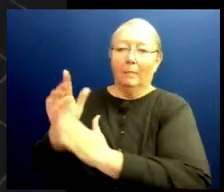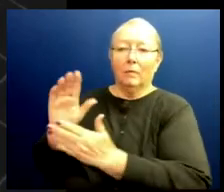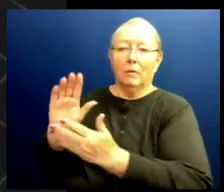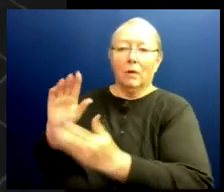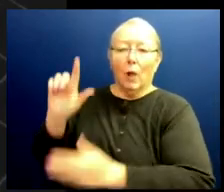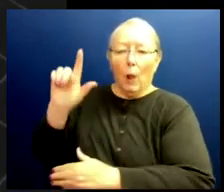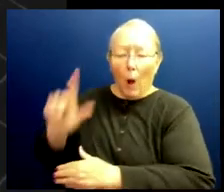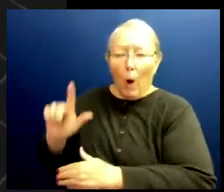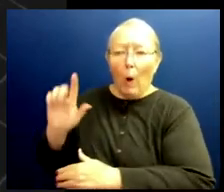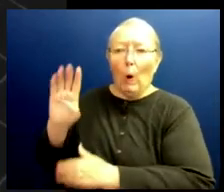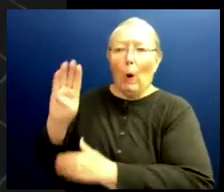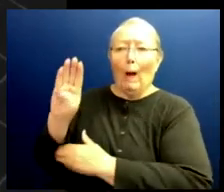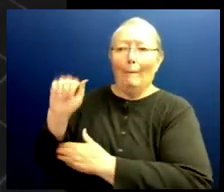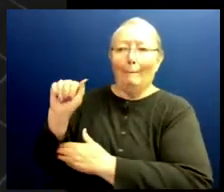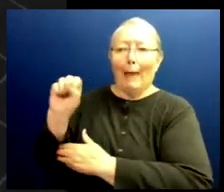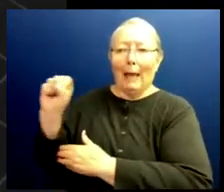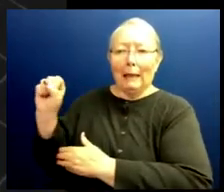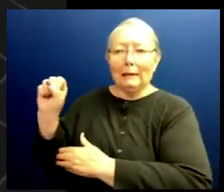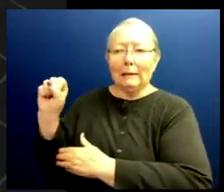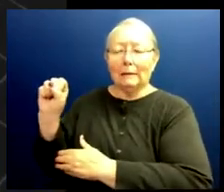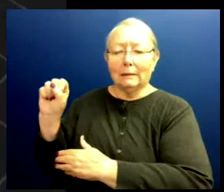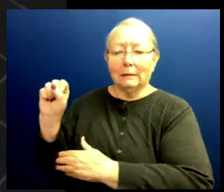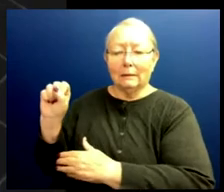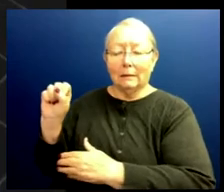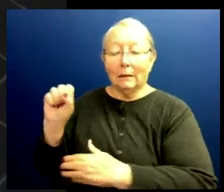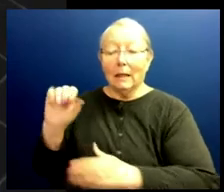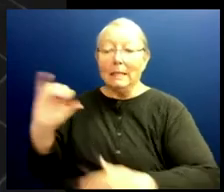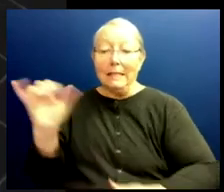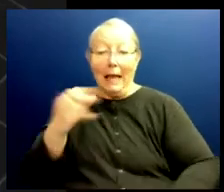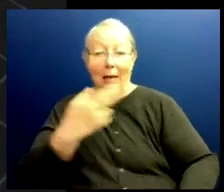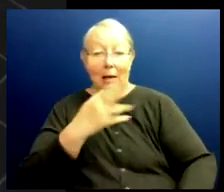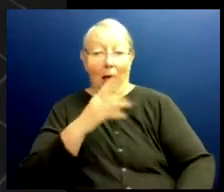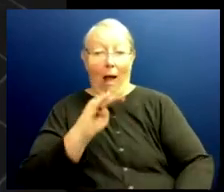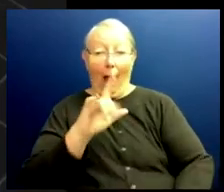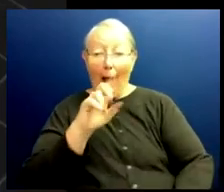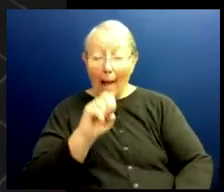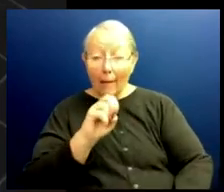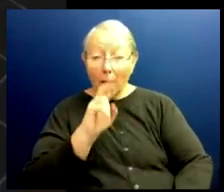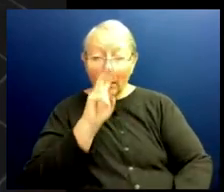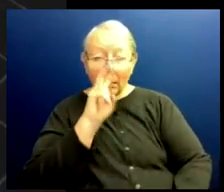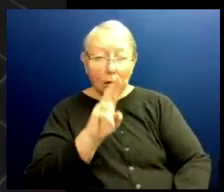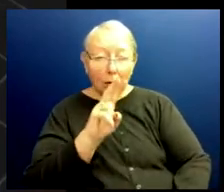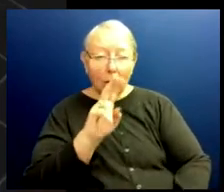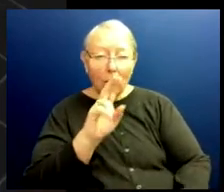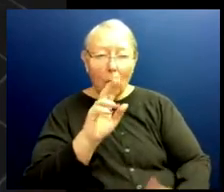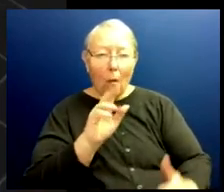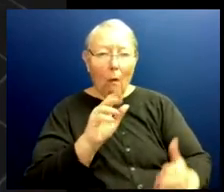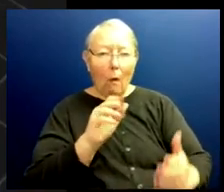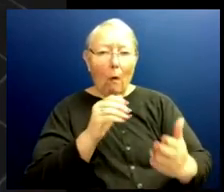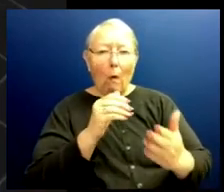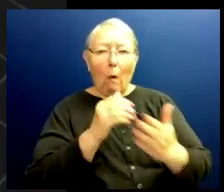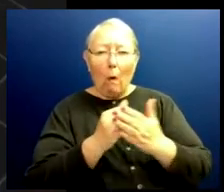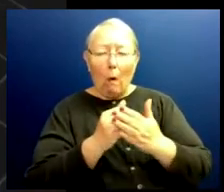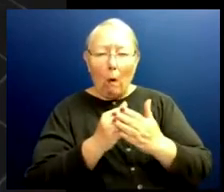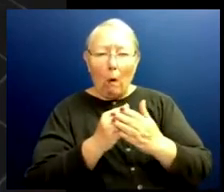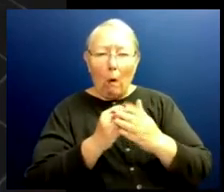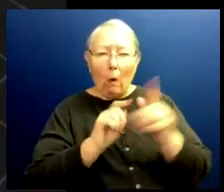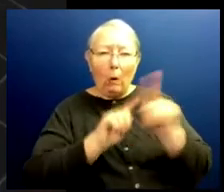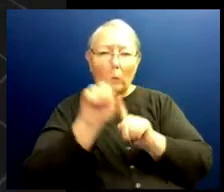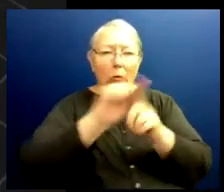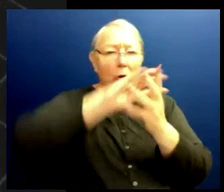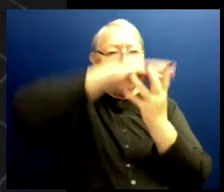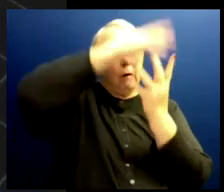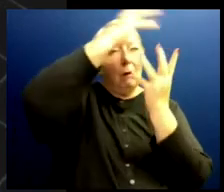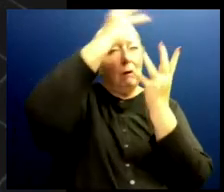noticed was that all of the galaxies appeared to be slightly redder than they would be if